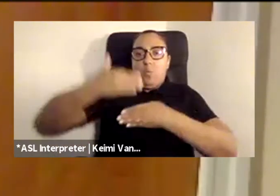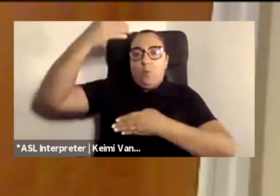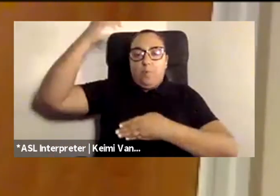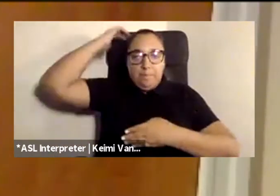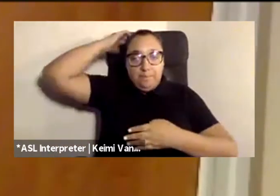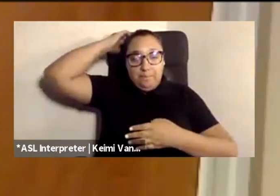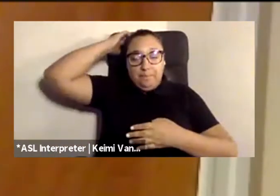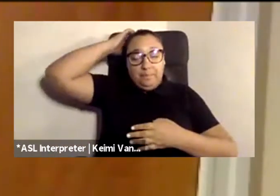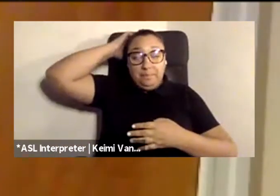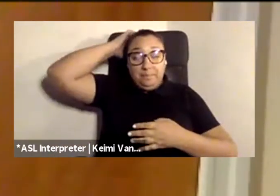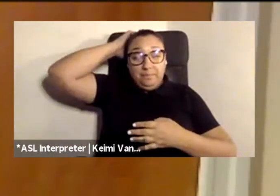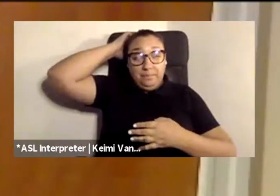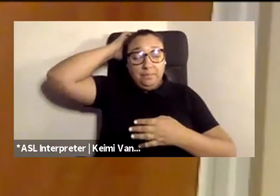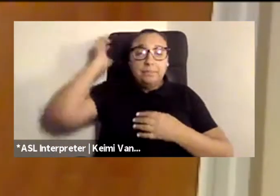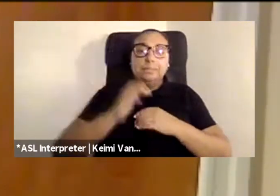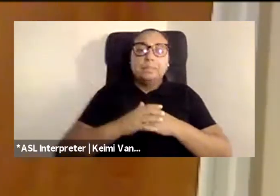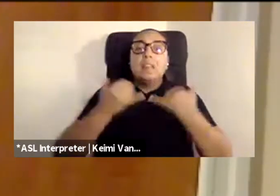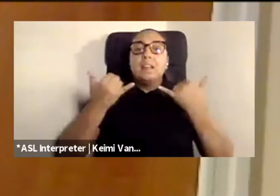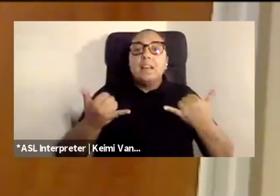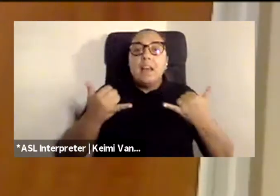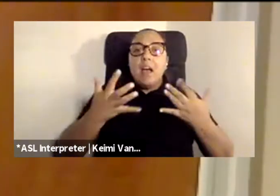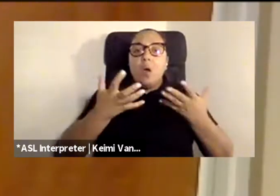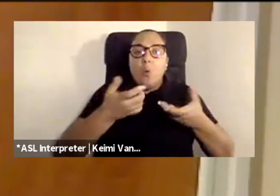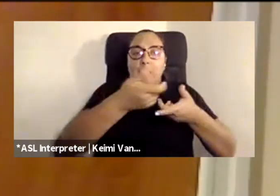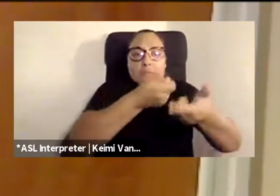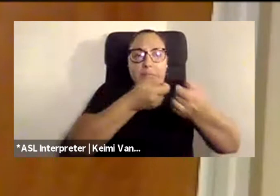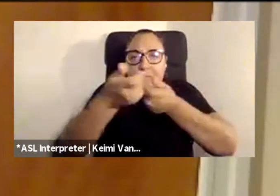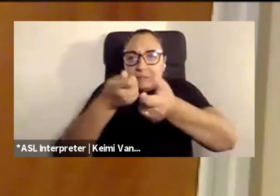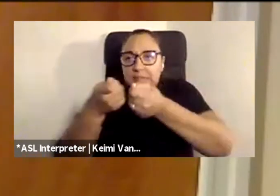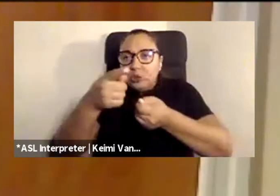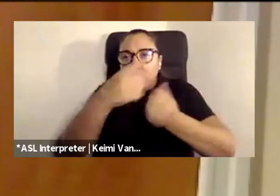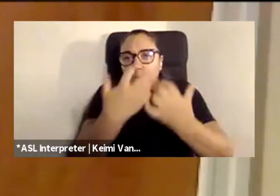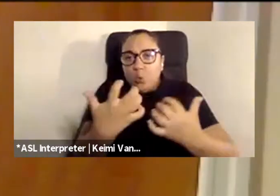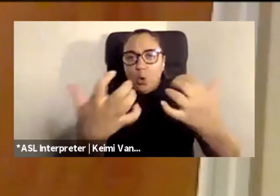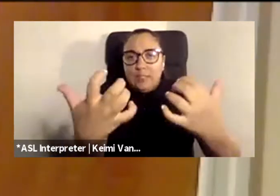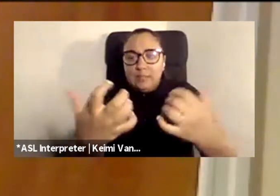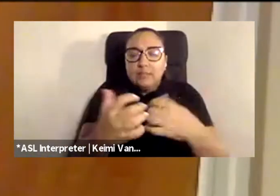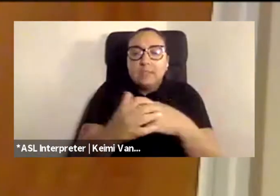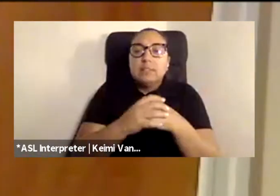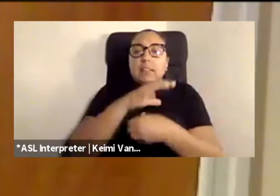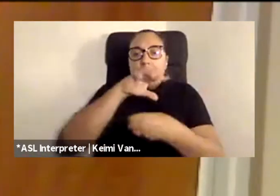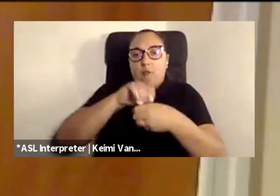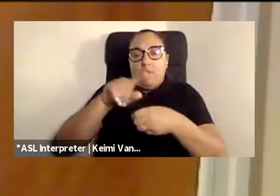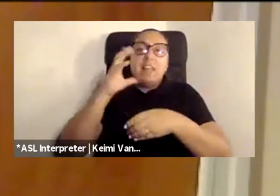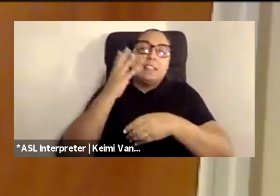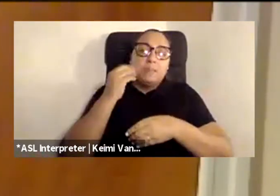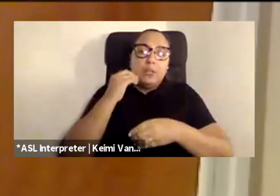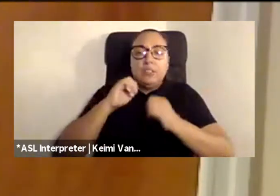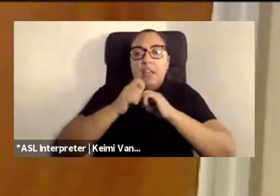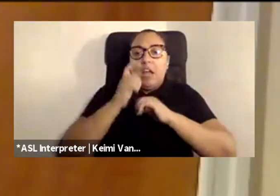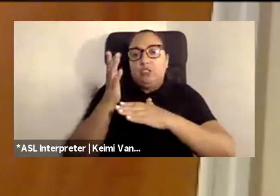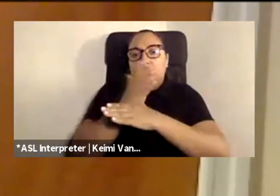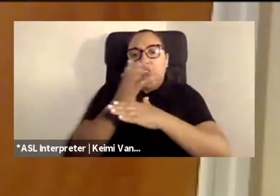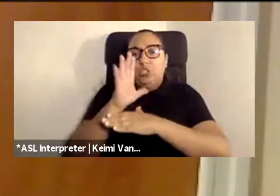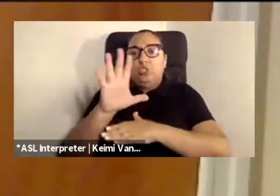We now want to bring in our audience into this experience and into the space of sharing their own stories through a